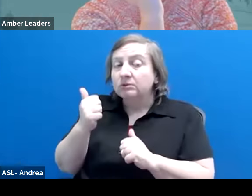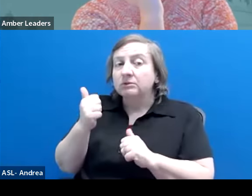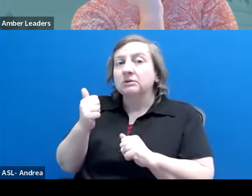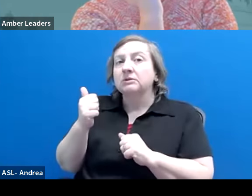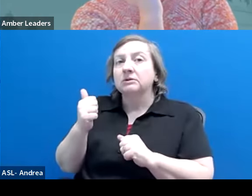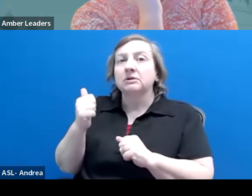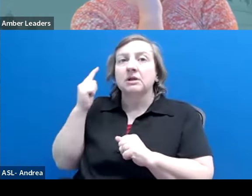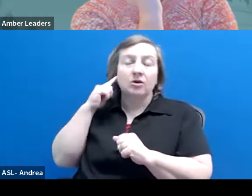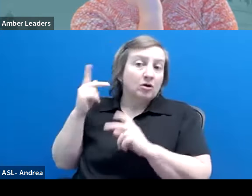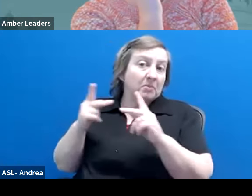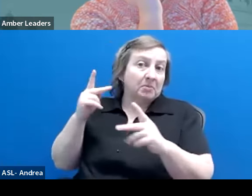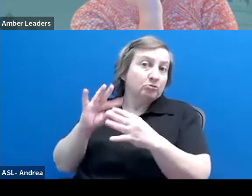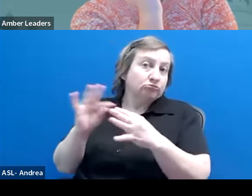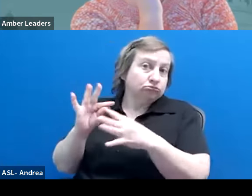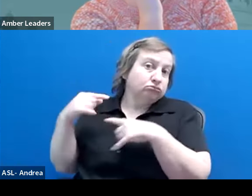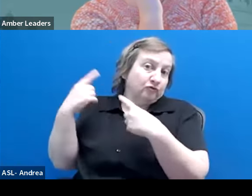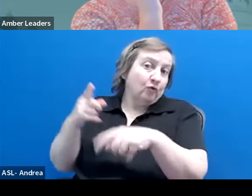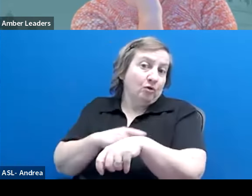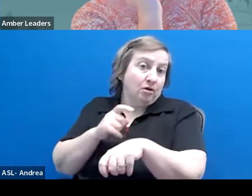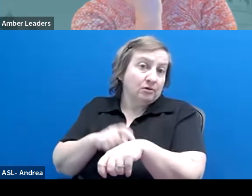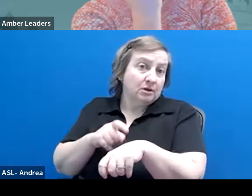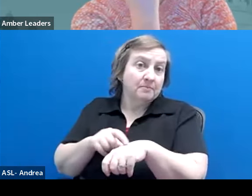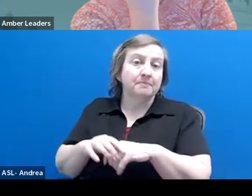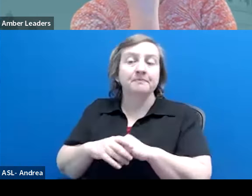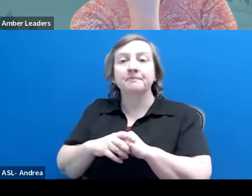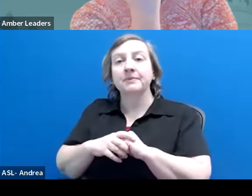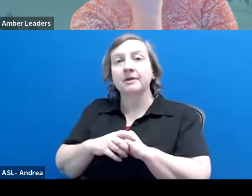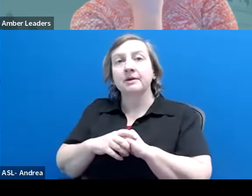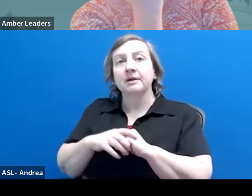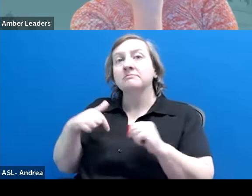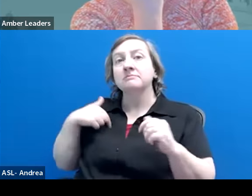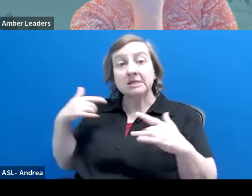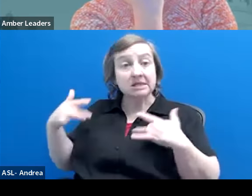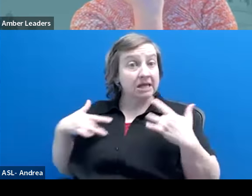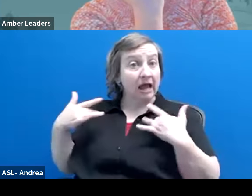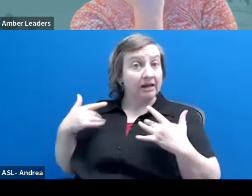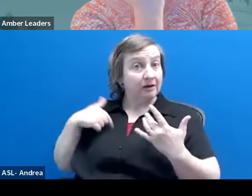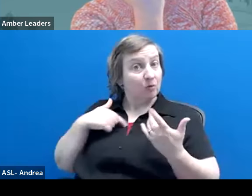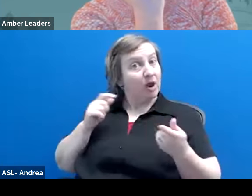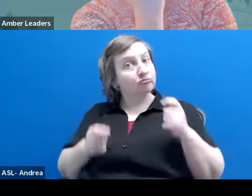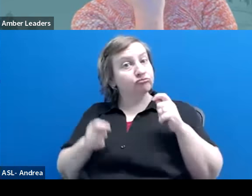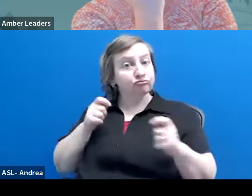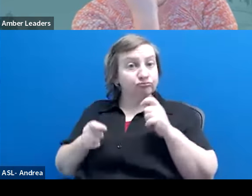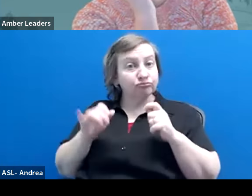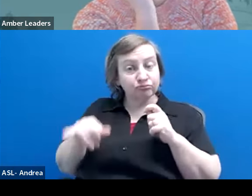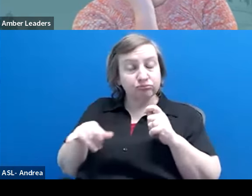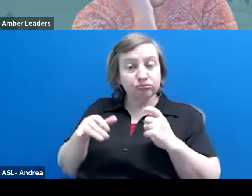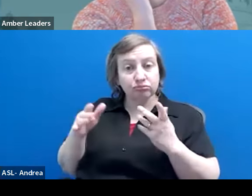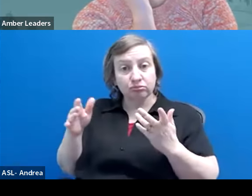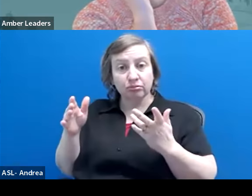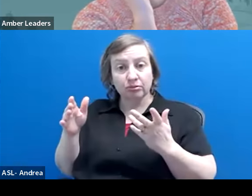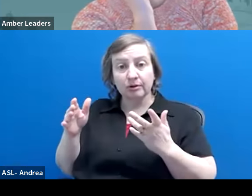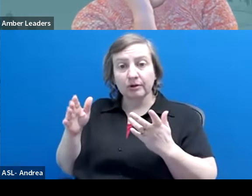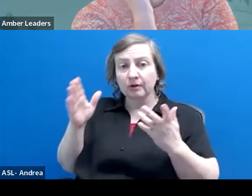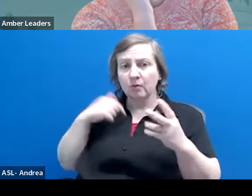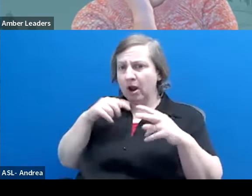folks say for a long time, and I'm excited that we made some adjustments on this in an action, or we're looking at